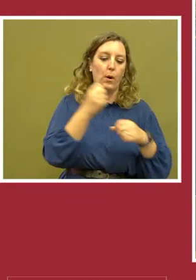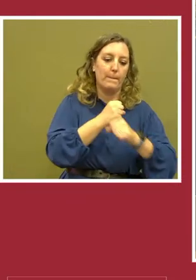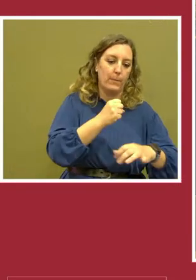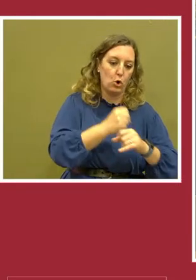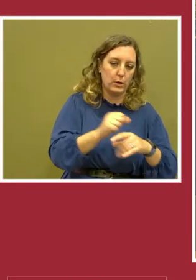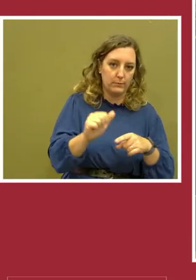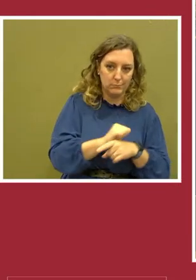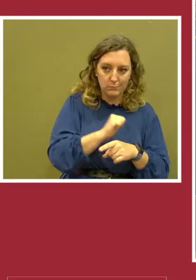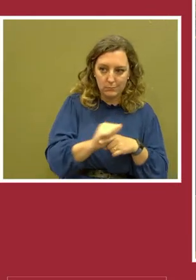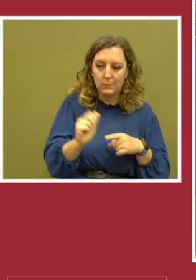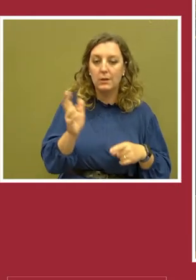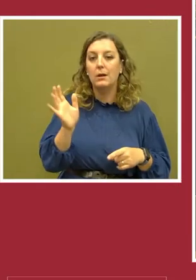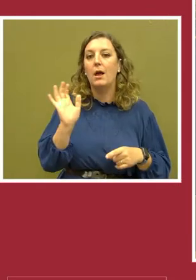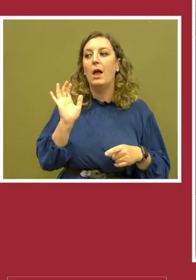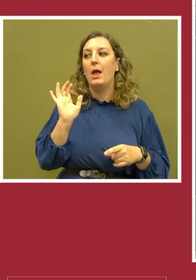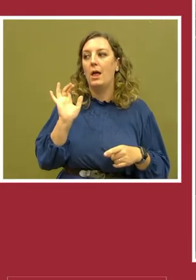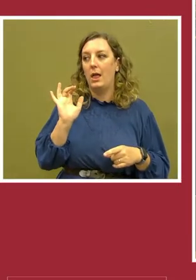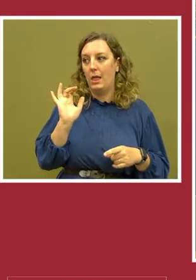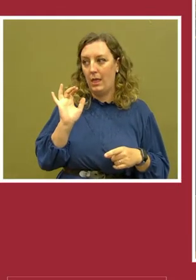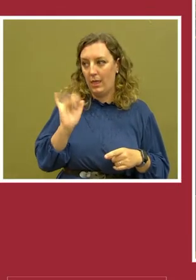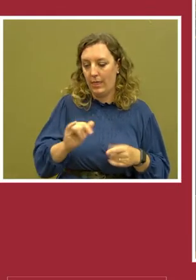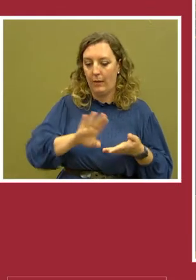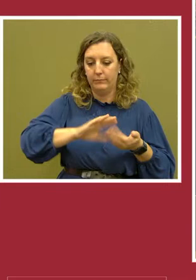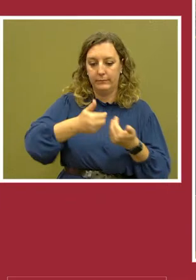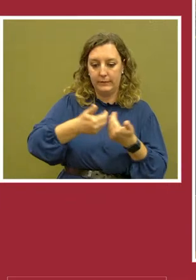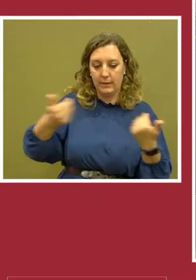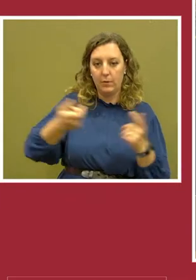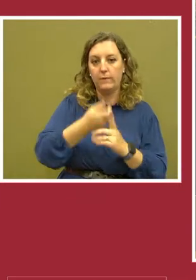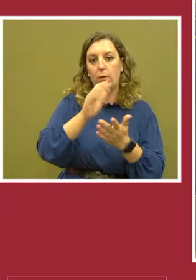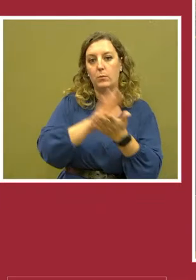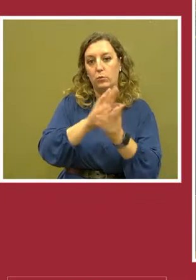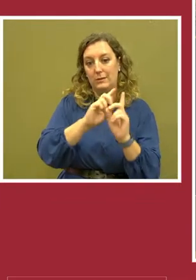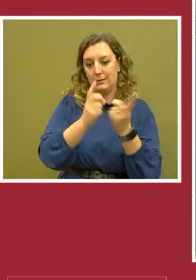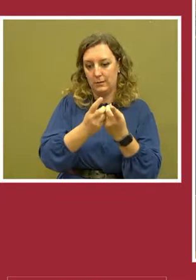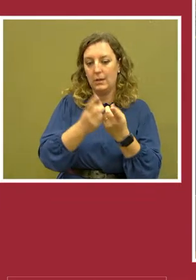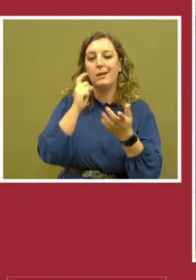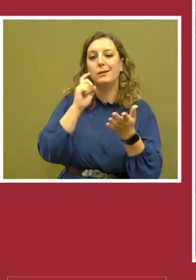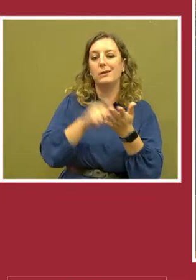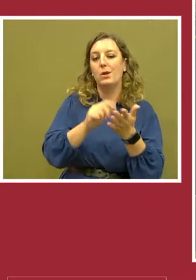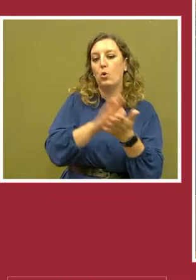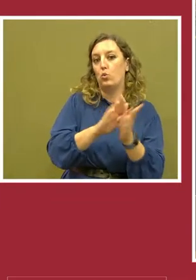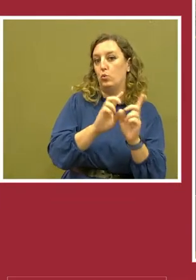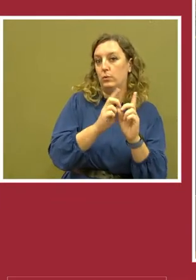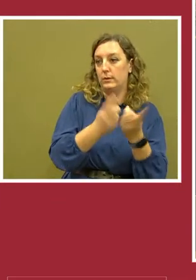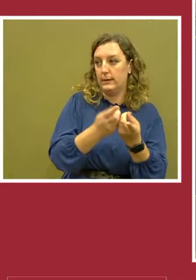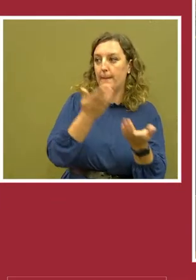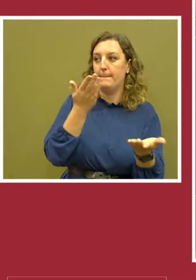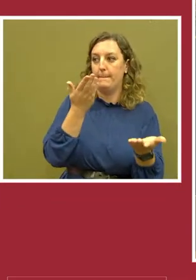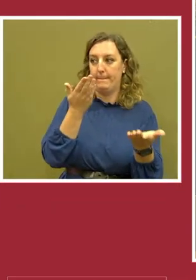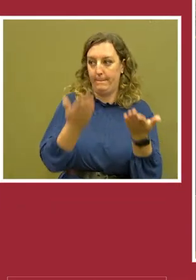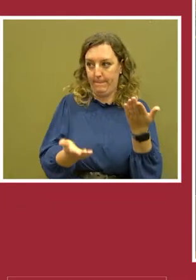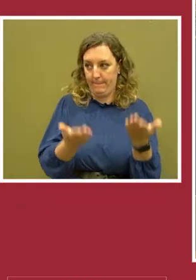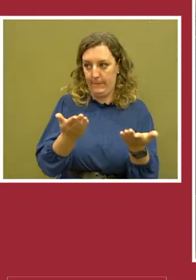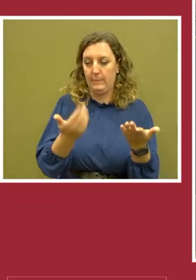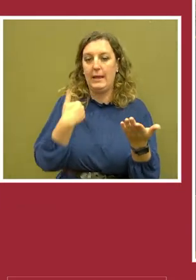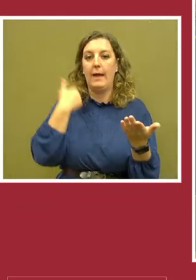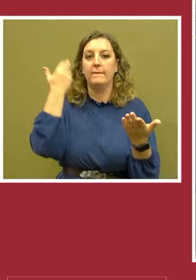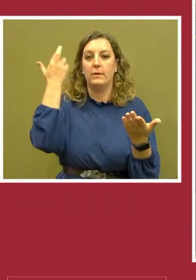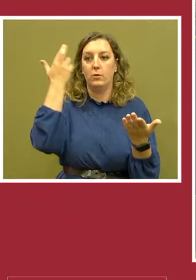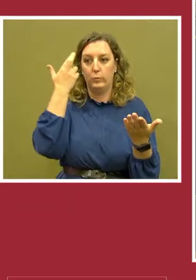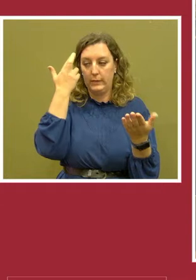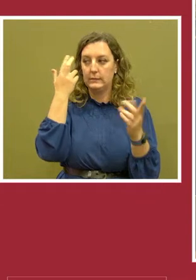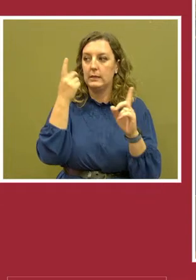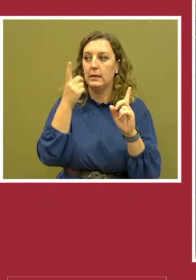This was exclusionary of school districts, and there's a recognition that school districts may actually have a reason to